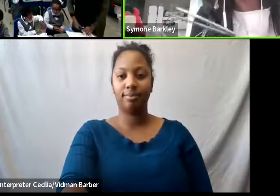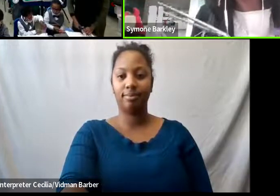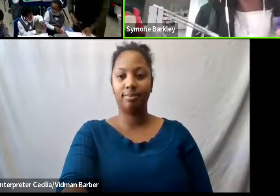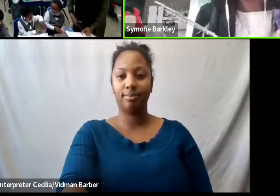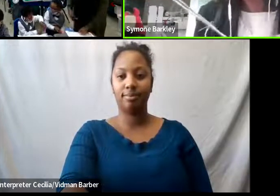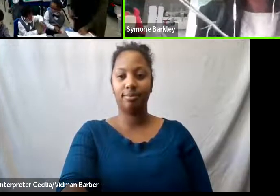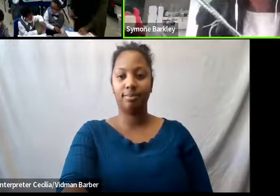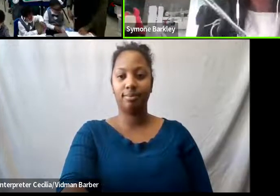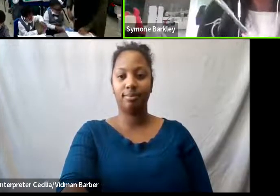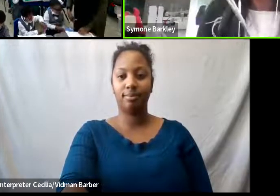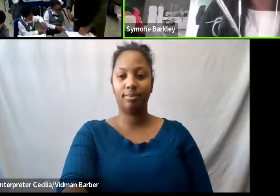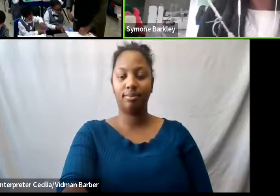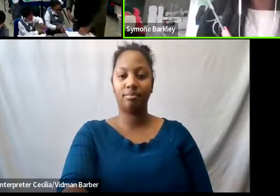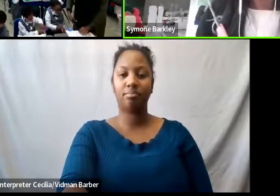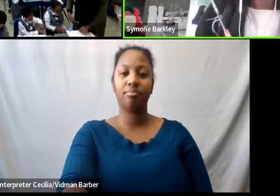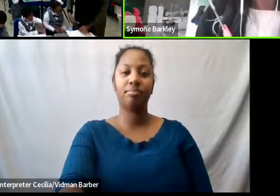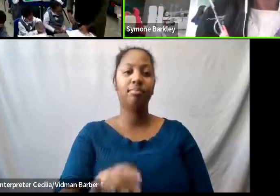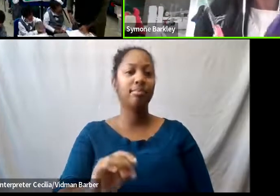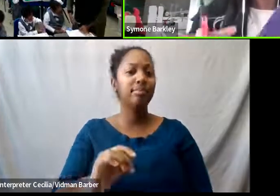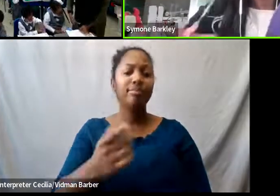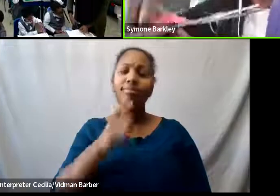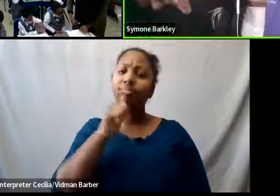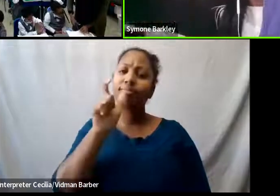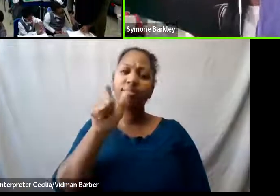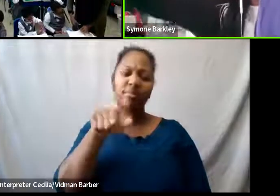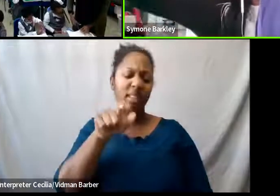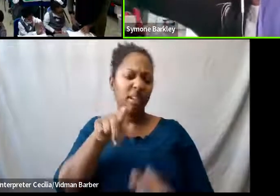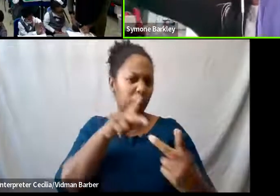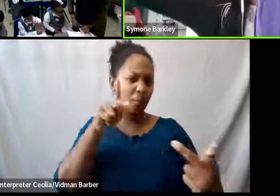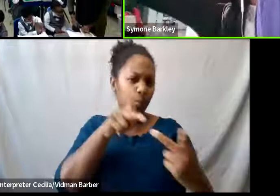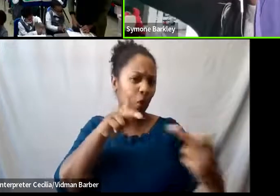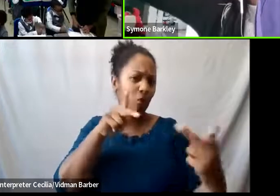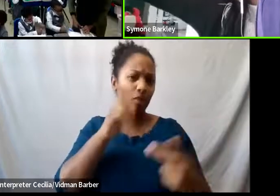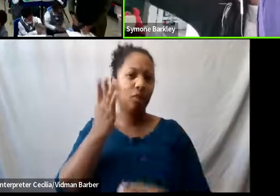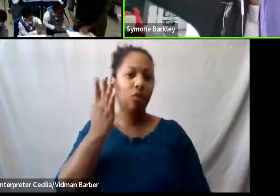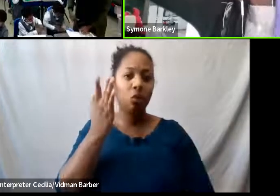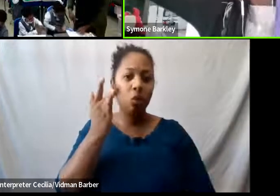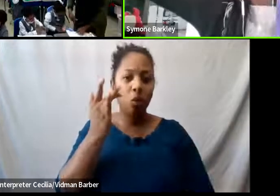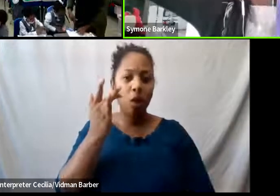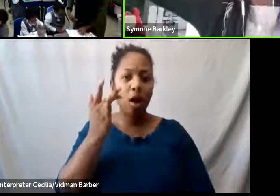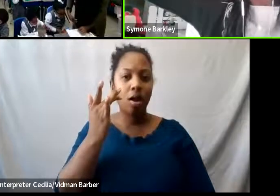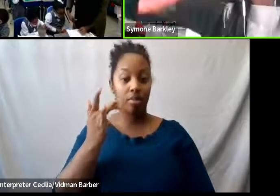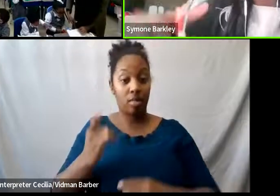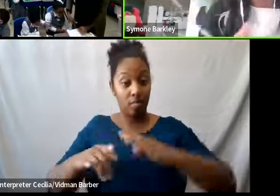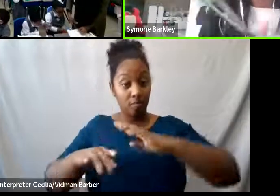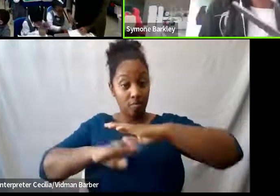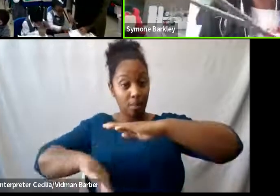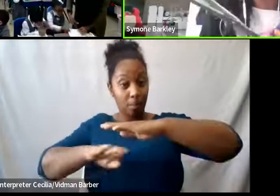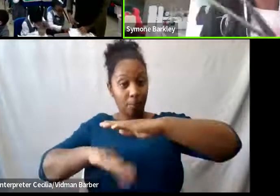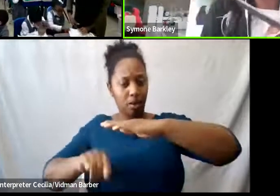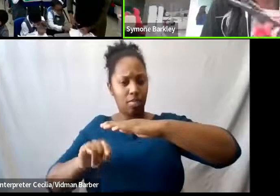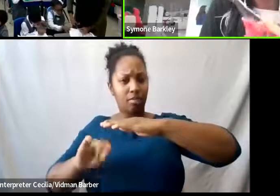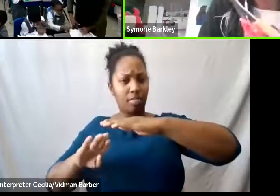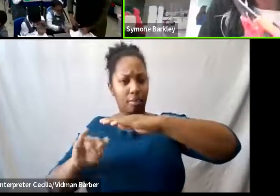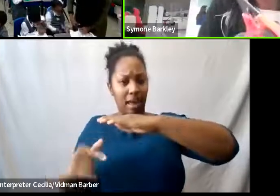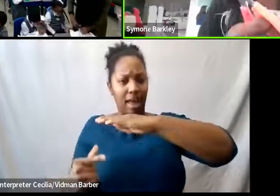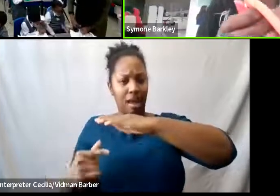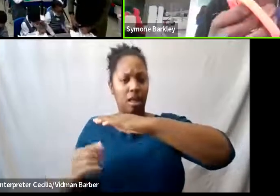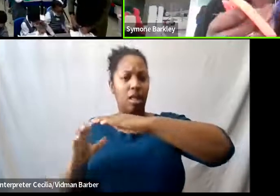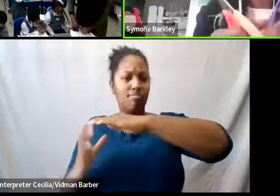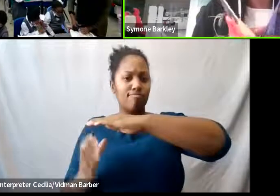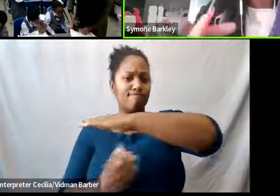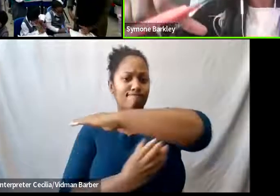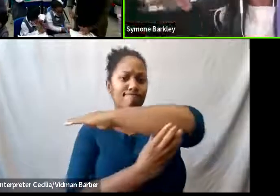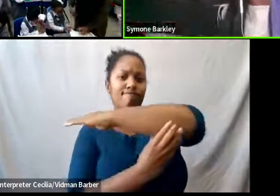And they don't have to be perfect at all because we're actually going to tie it up. This is going to be the bottom of our bag. This is going to be the bottom.